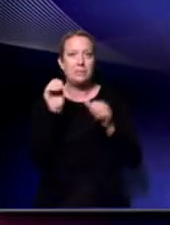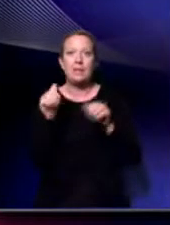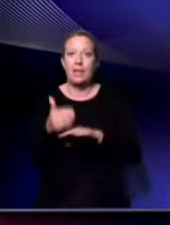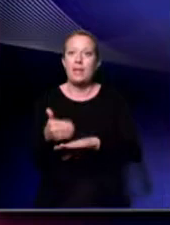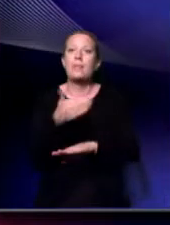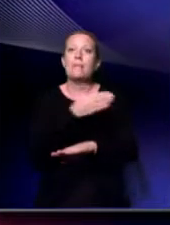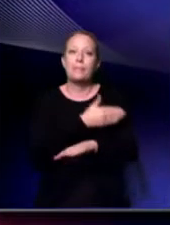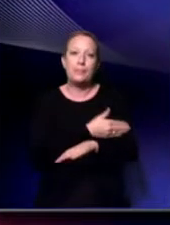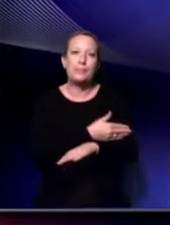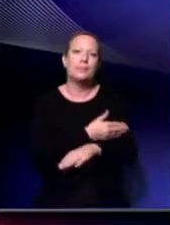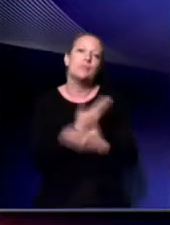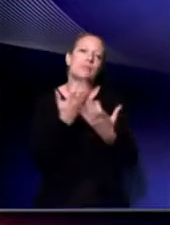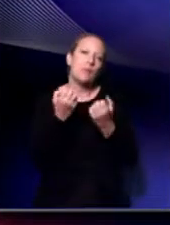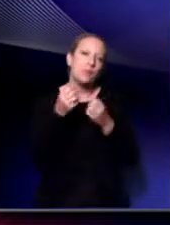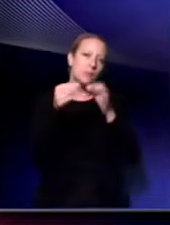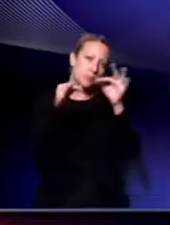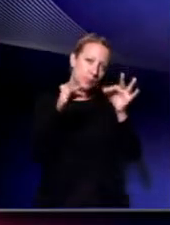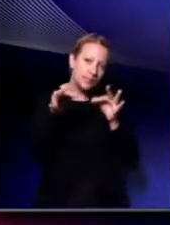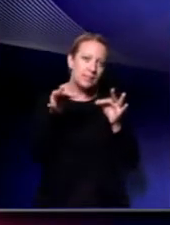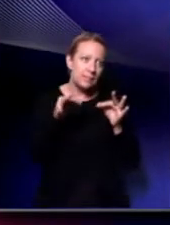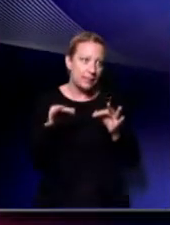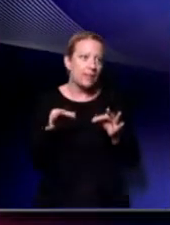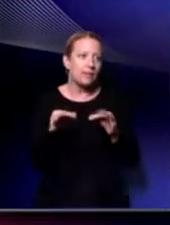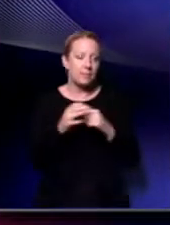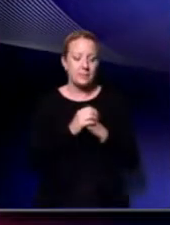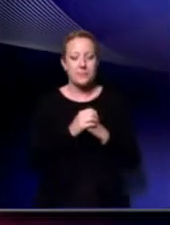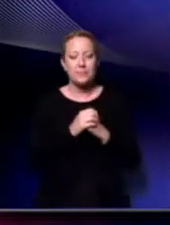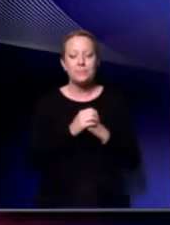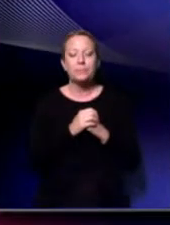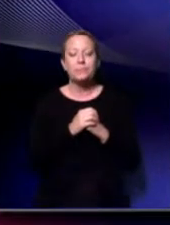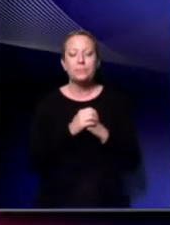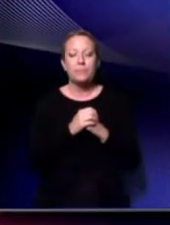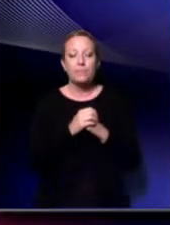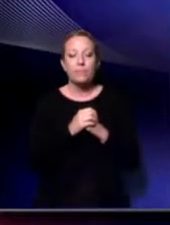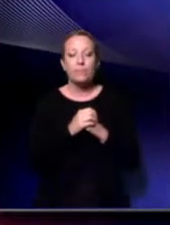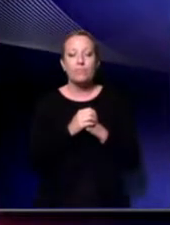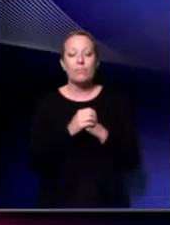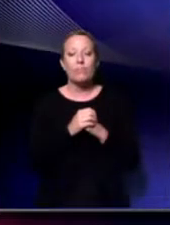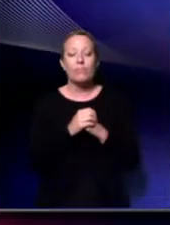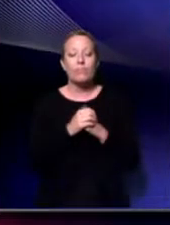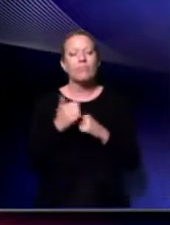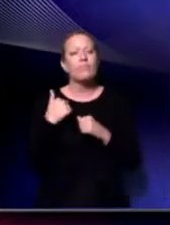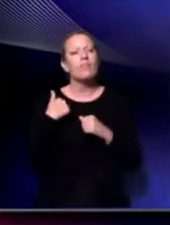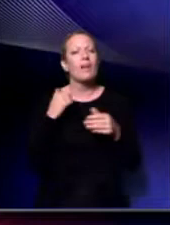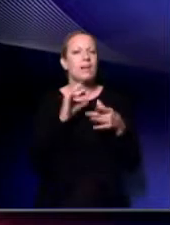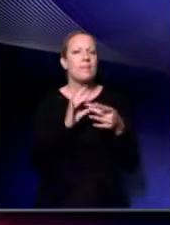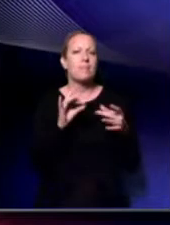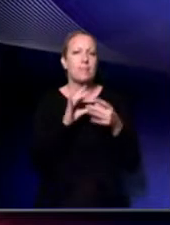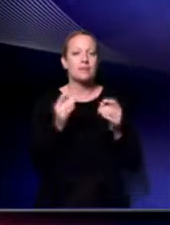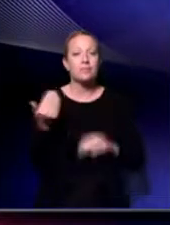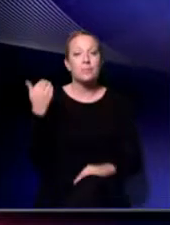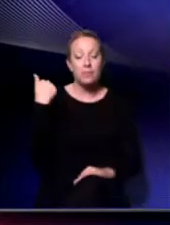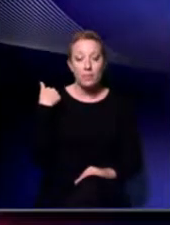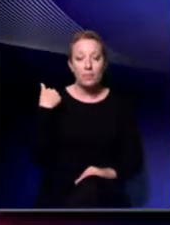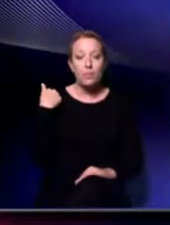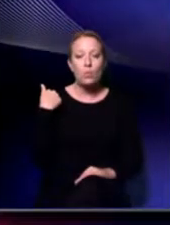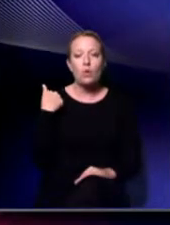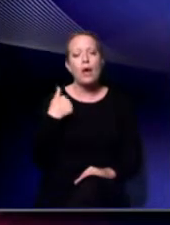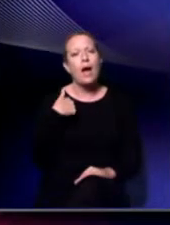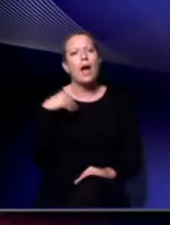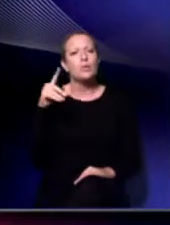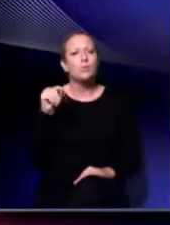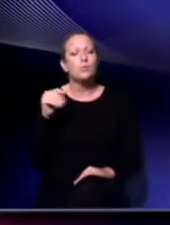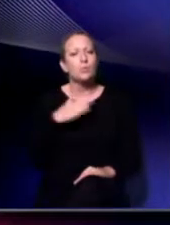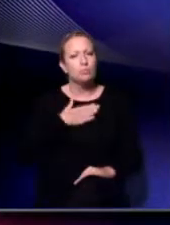kind of go through that a little bit with you. The first thing that I had mentioned before is that I need to improve